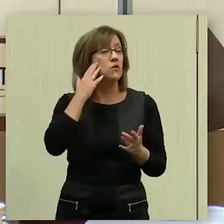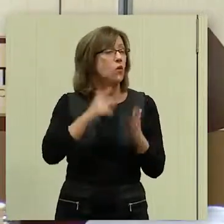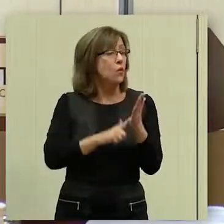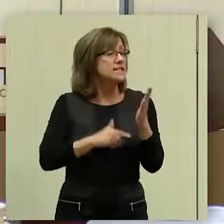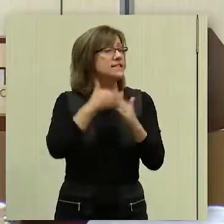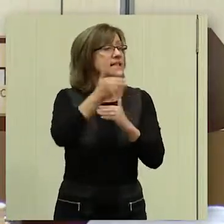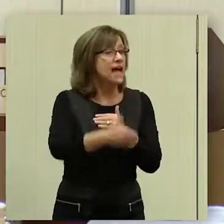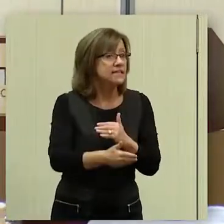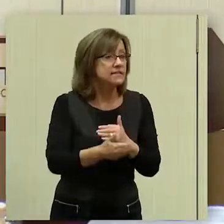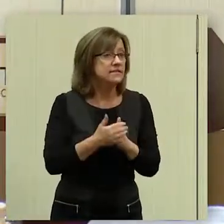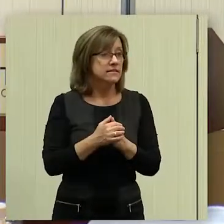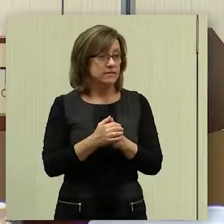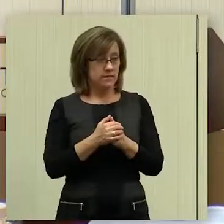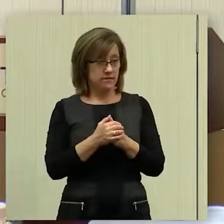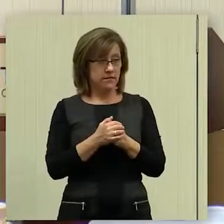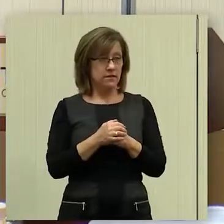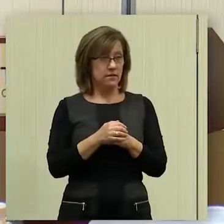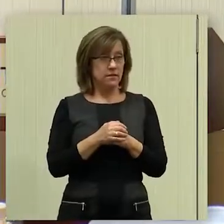comes next.